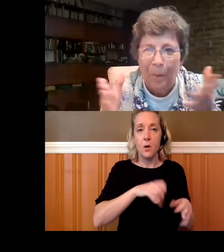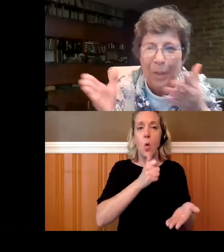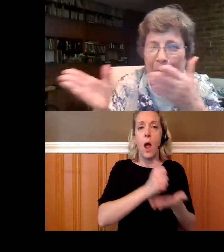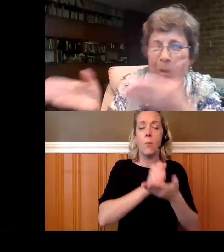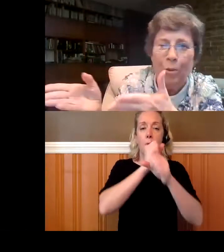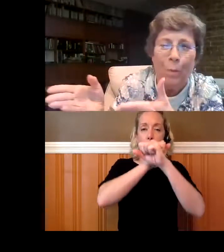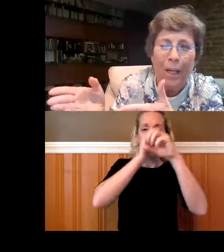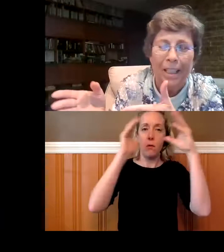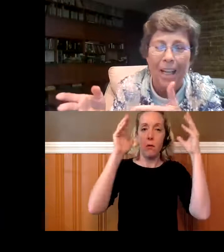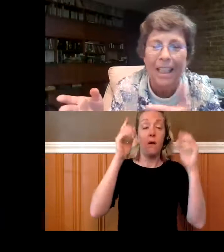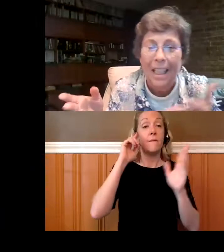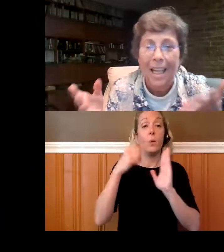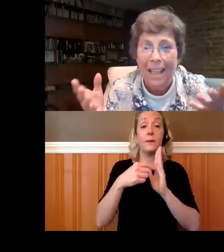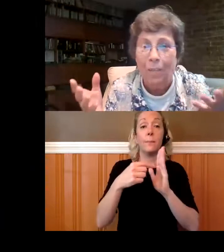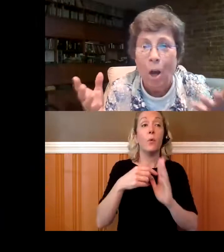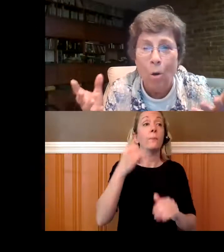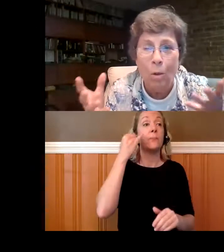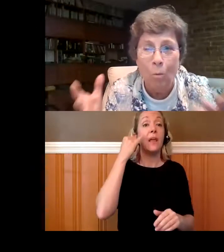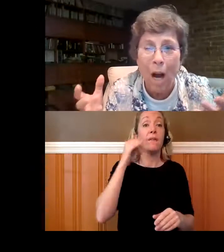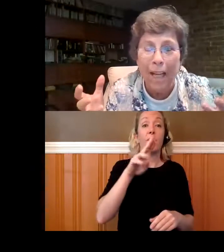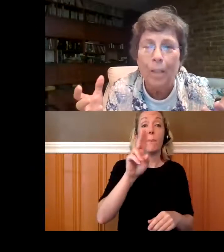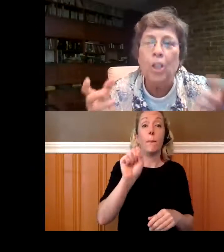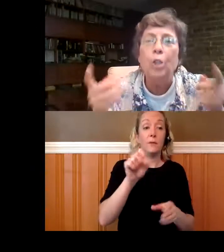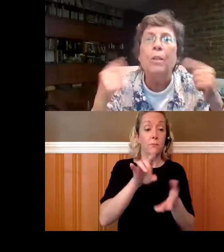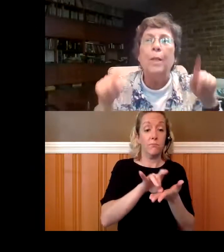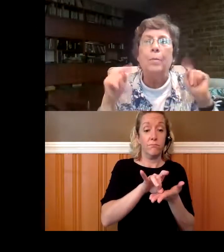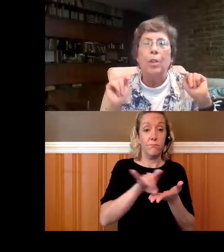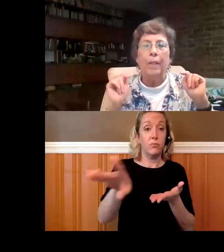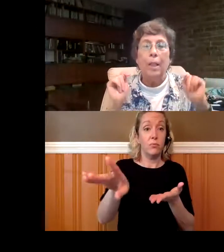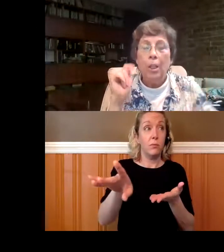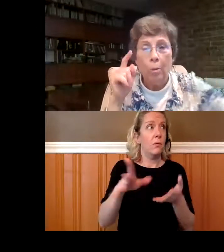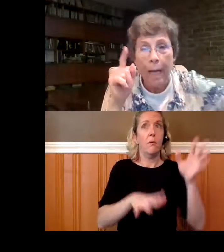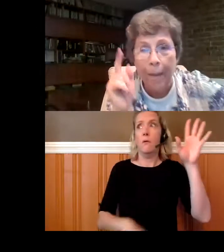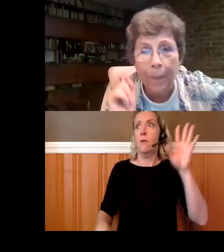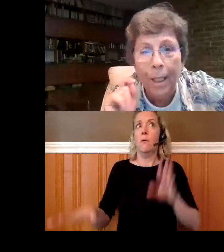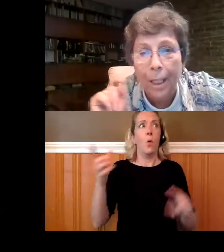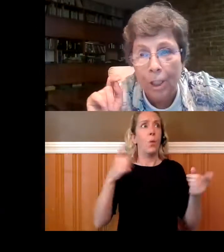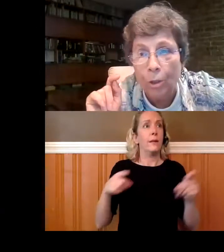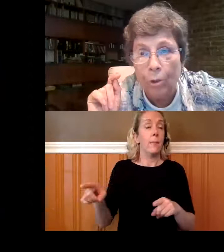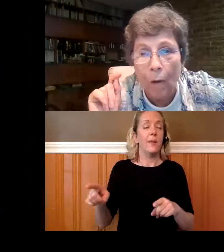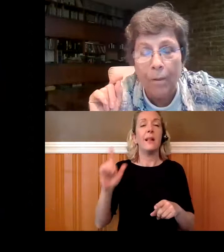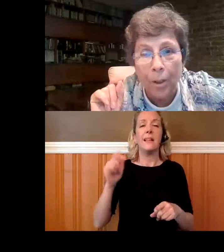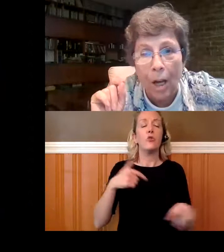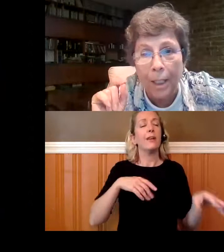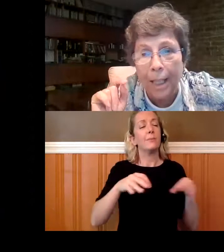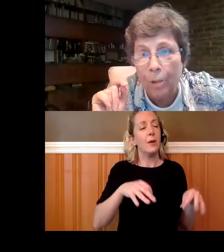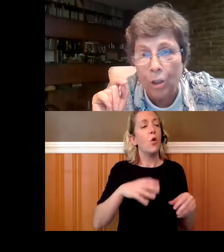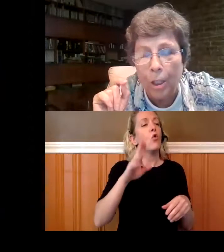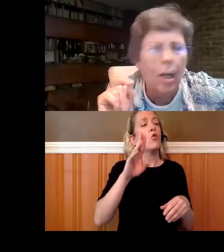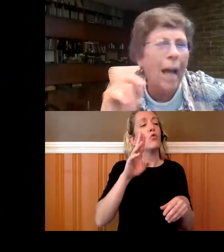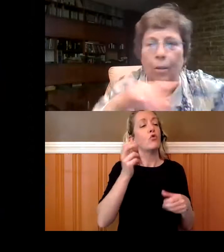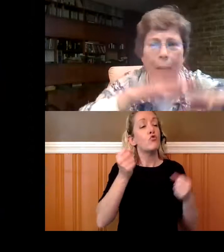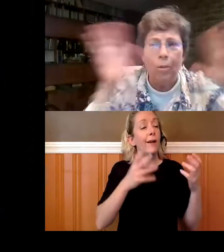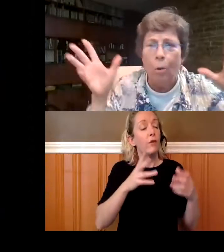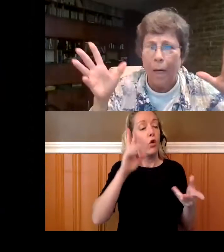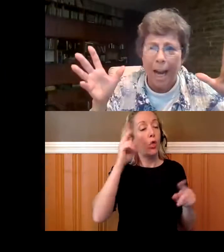have been observing. You know what happened? The driver thought that was your, I don't know what happened, but they would find out because you would be their eyes